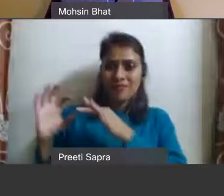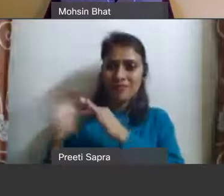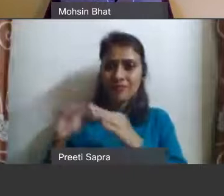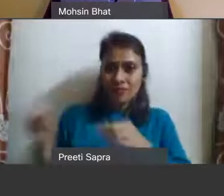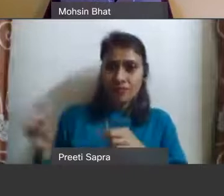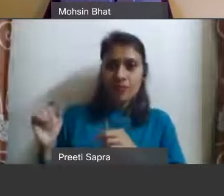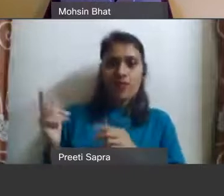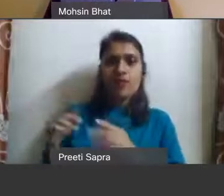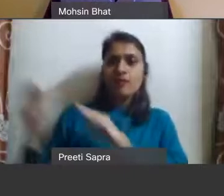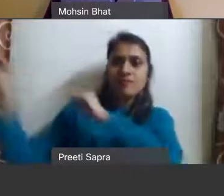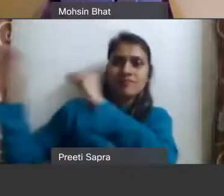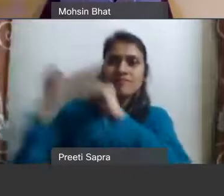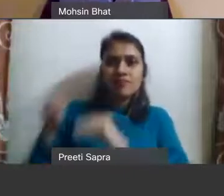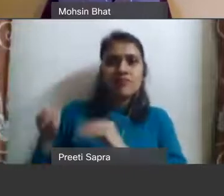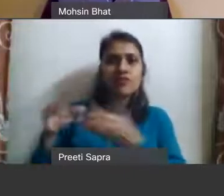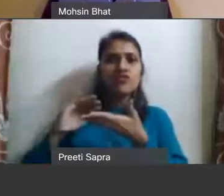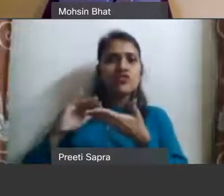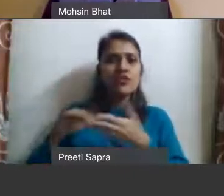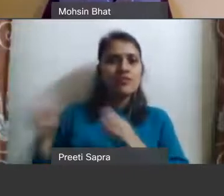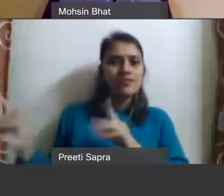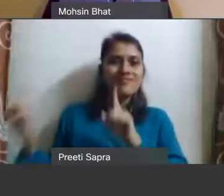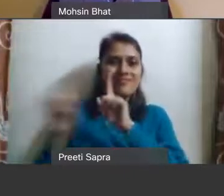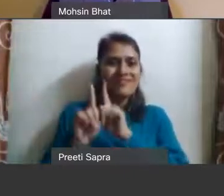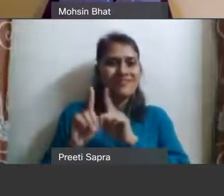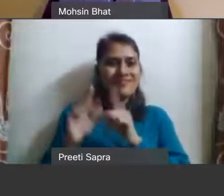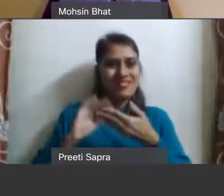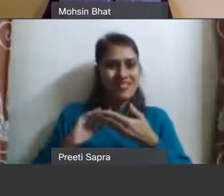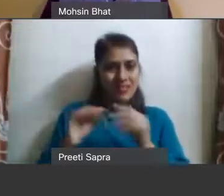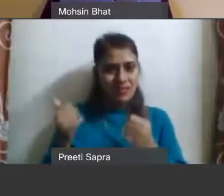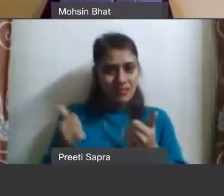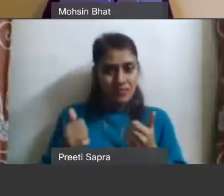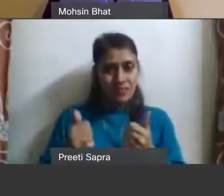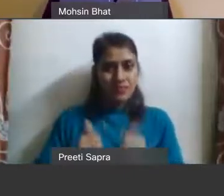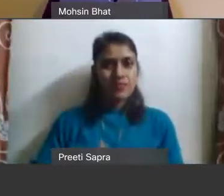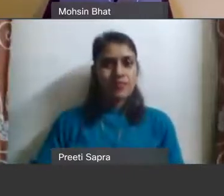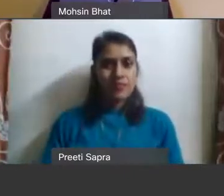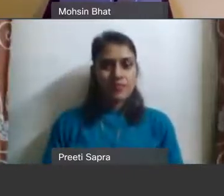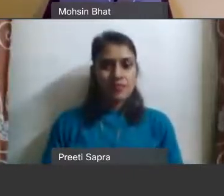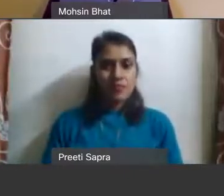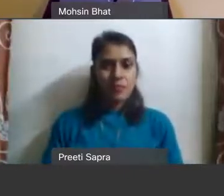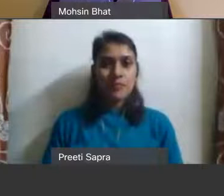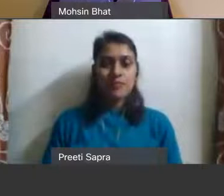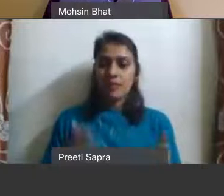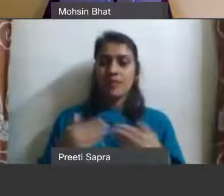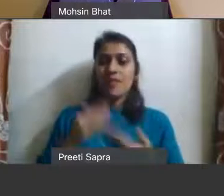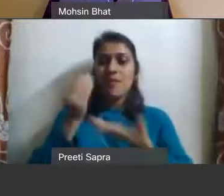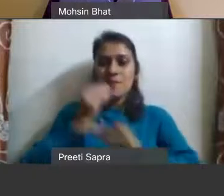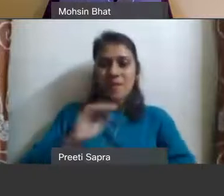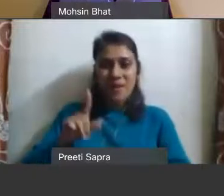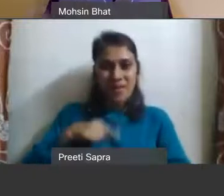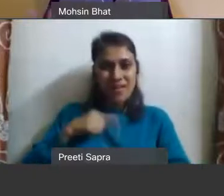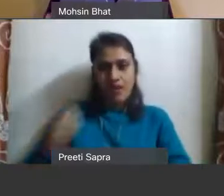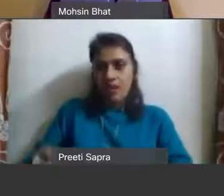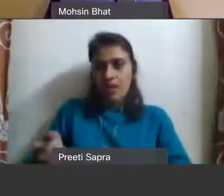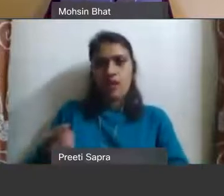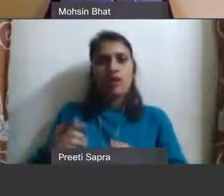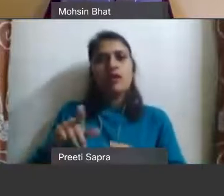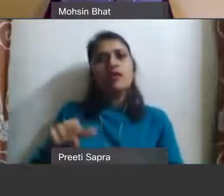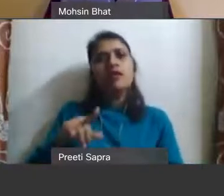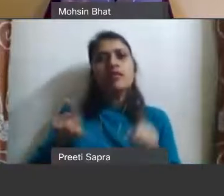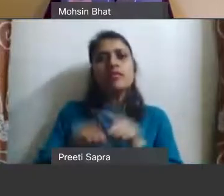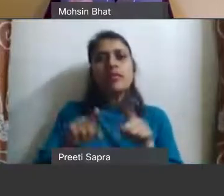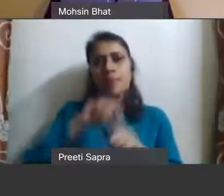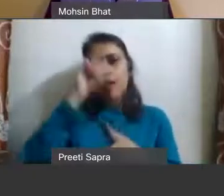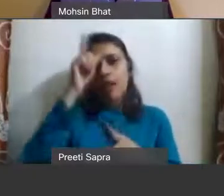illegal migrants under the immigration law in India, then they cannot pass on their citizenship to their children. Now think about